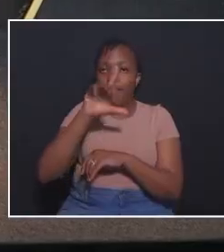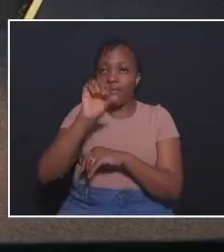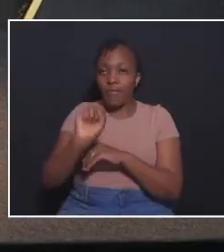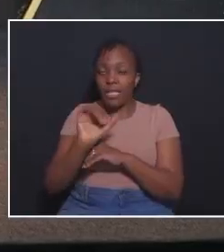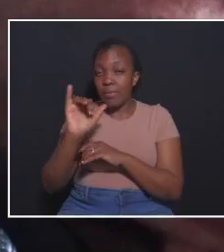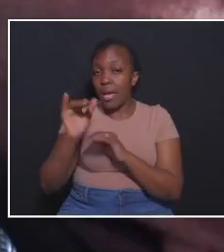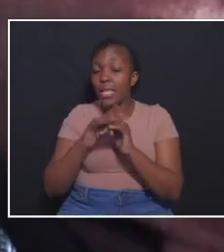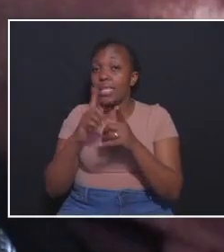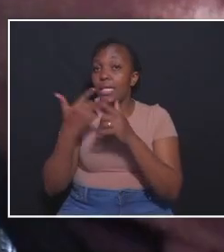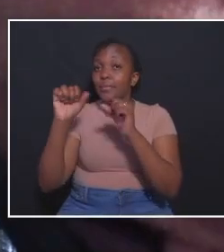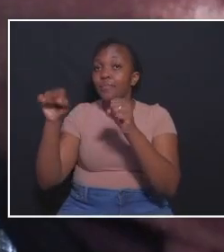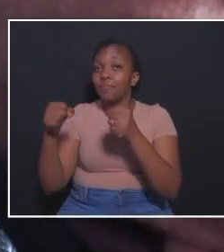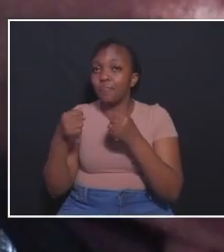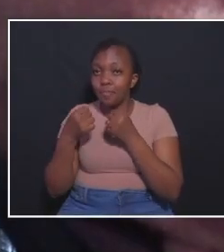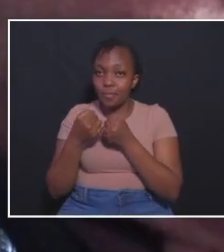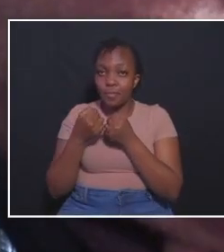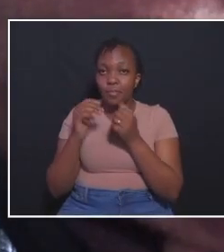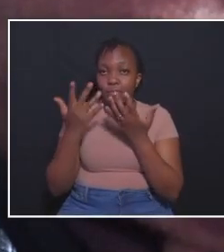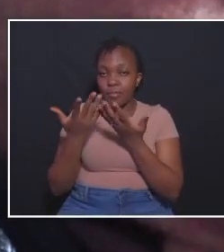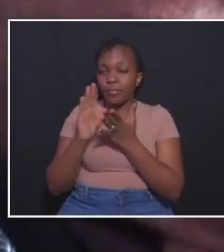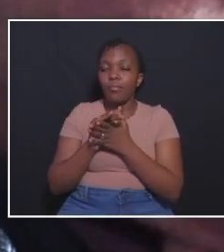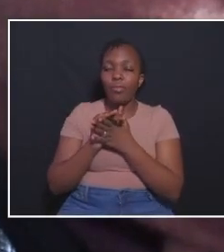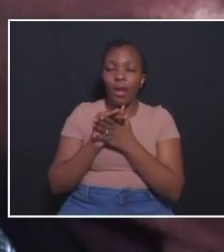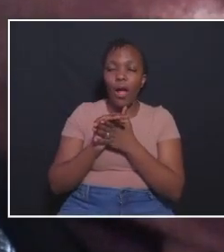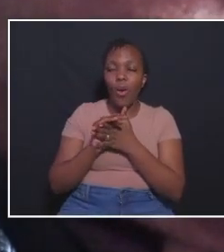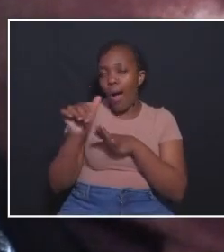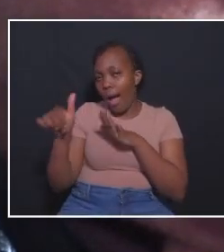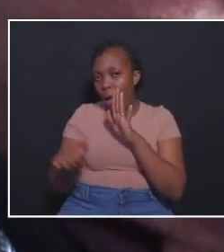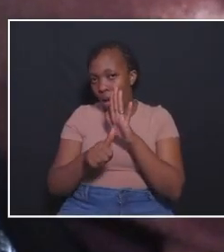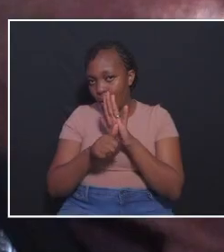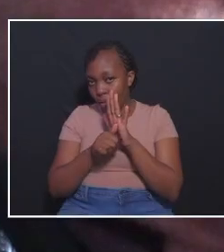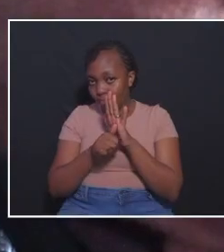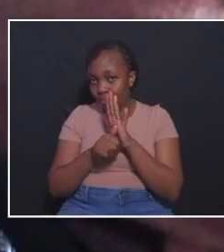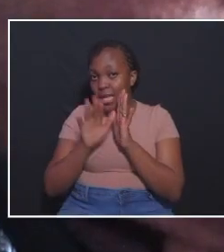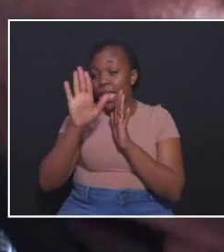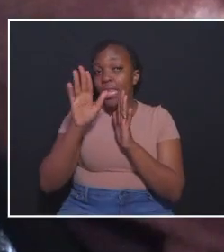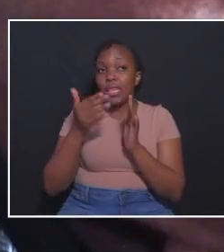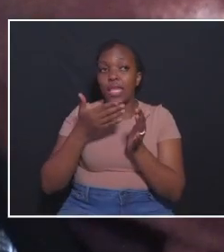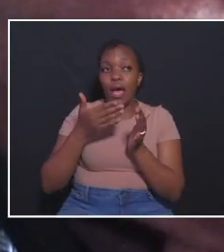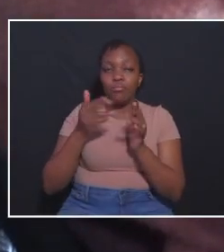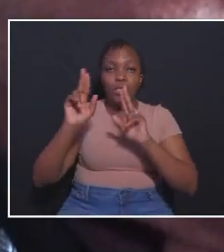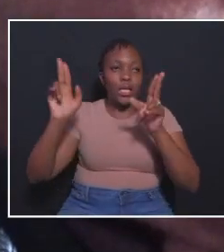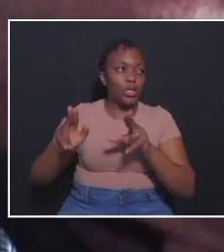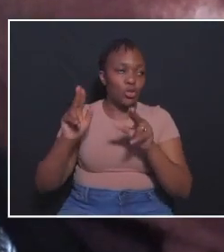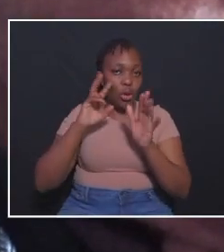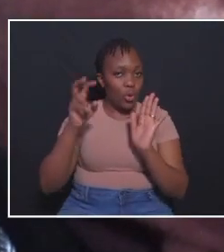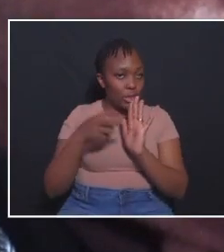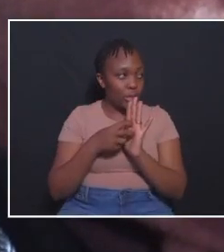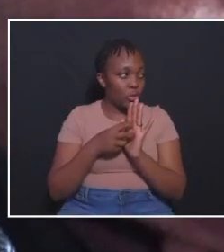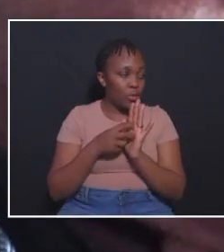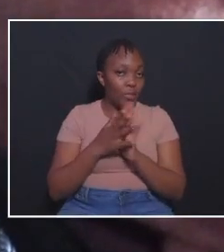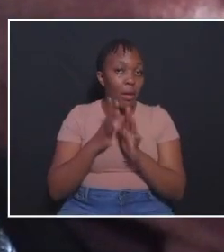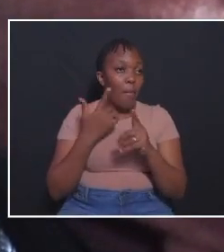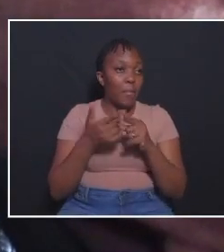session because it's what's internationally recognized. However, they made what we call an